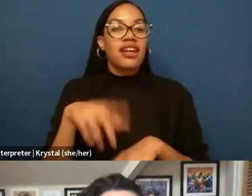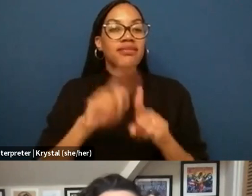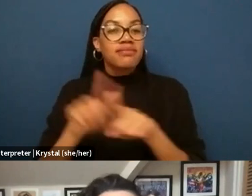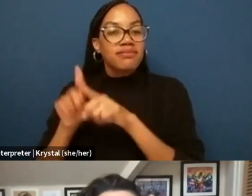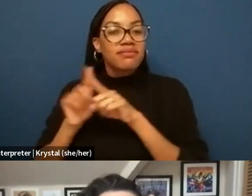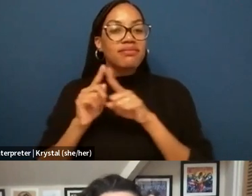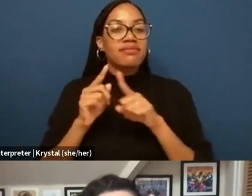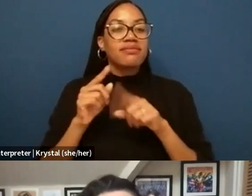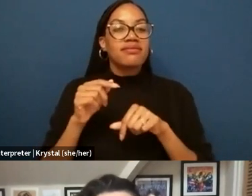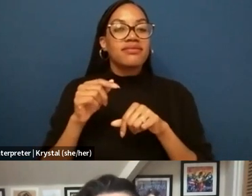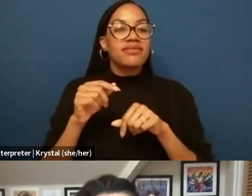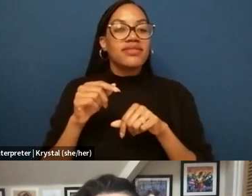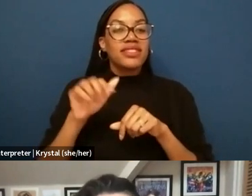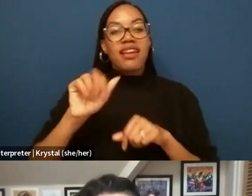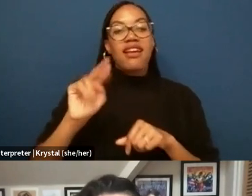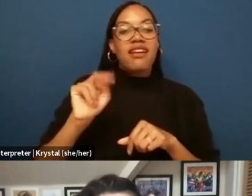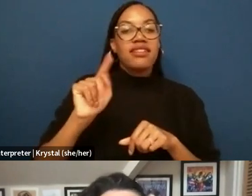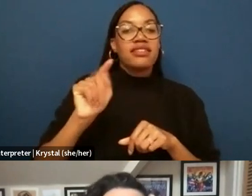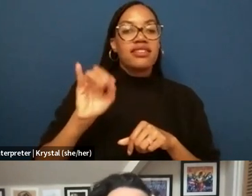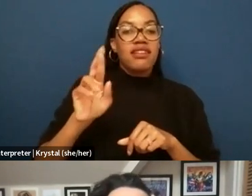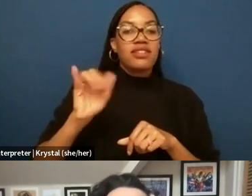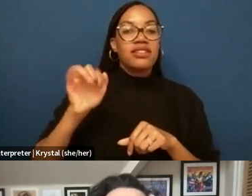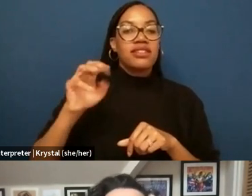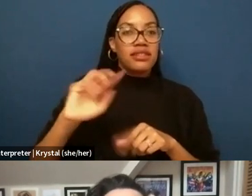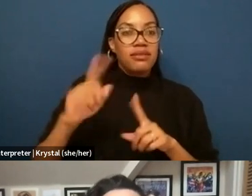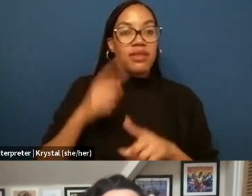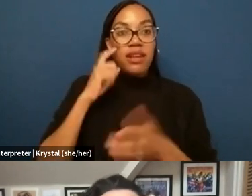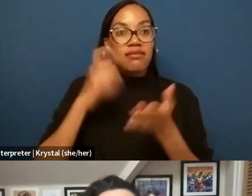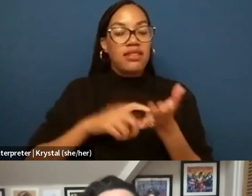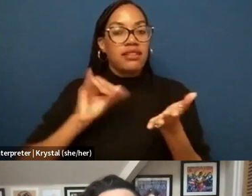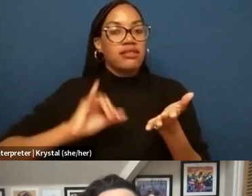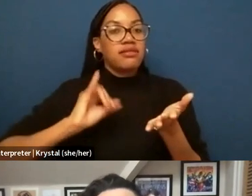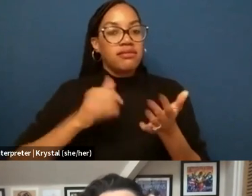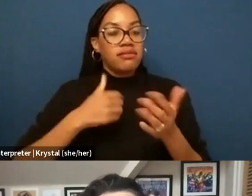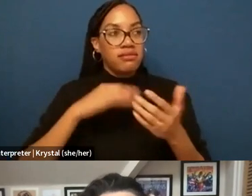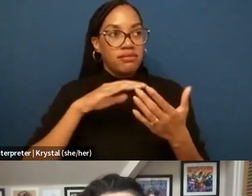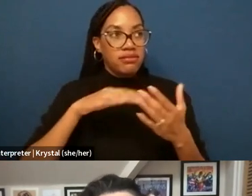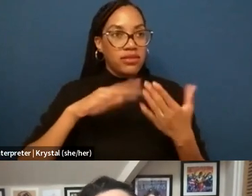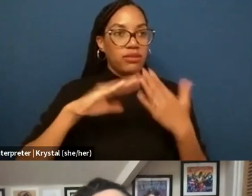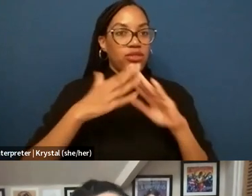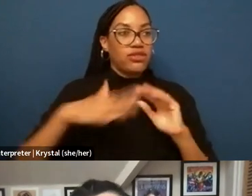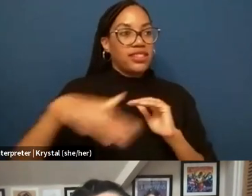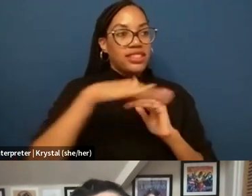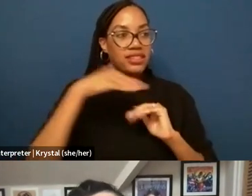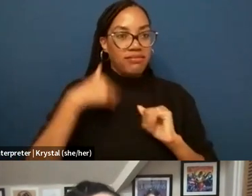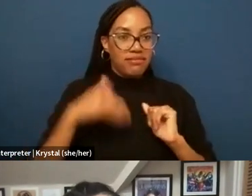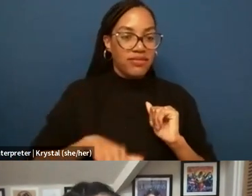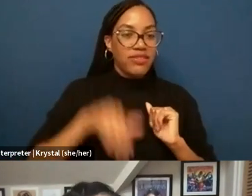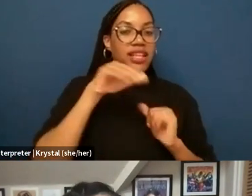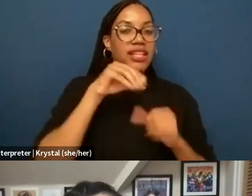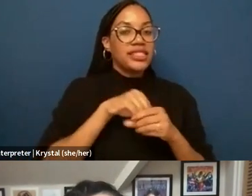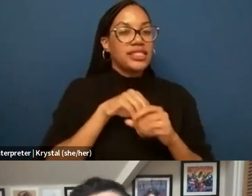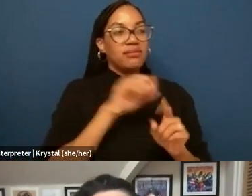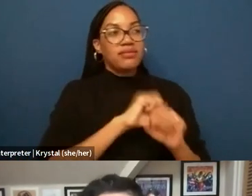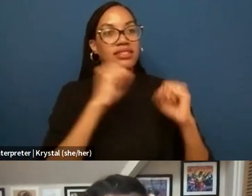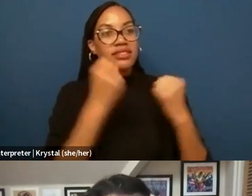legacies in the land that I grew up in and was raised in. And then I moved into anti-violence work, which led me to transformative justice